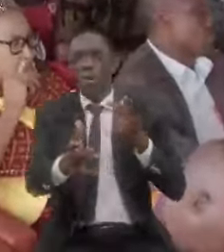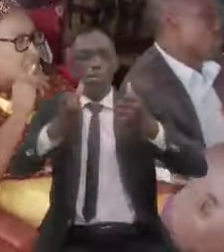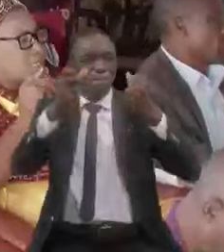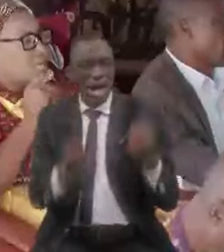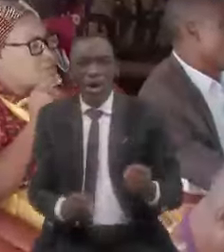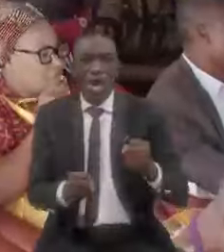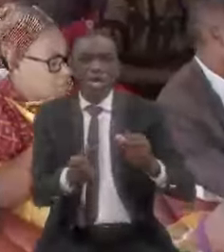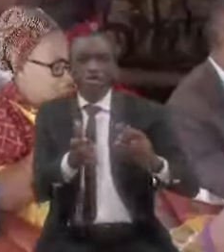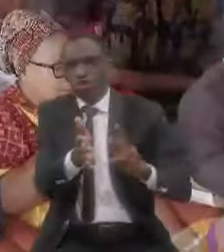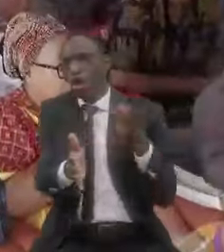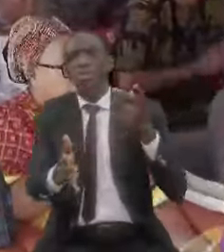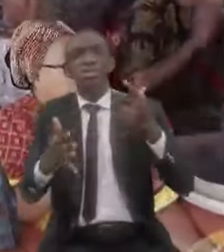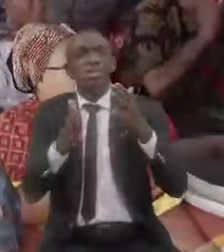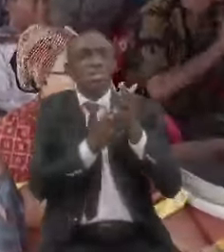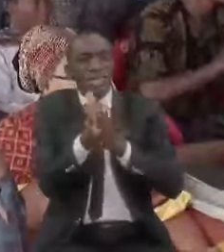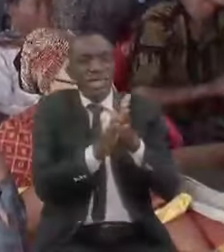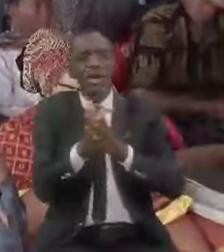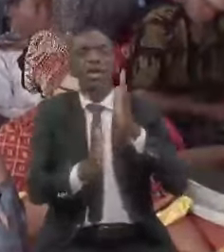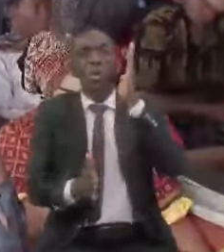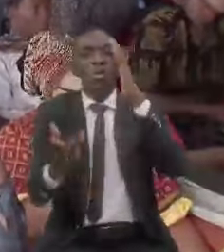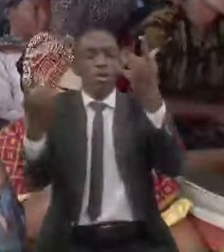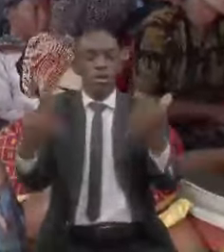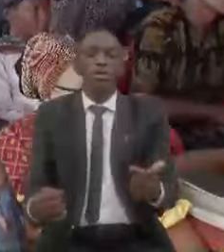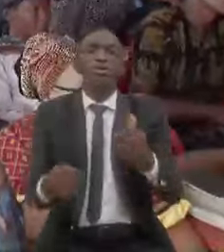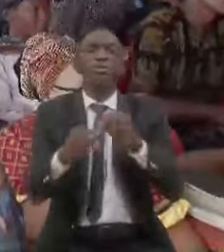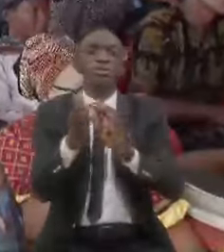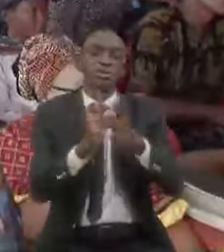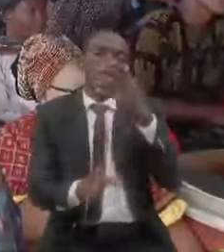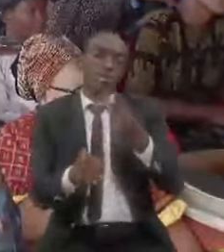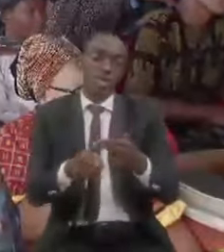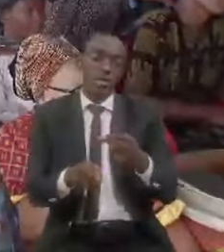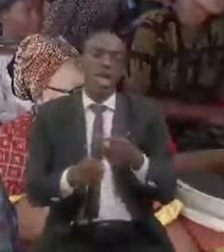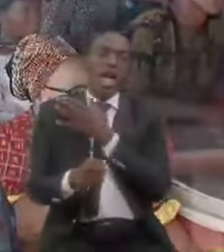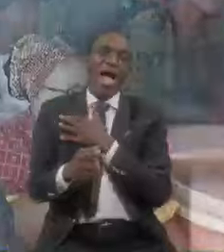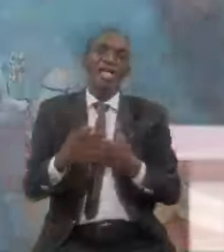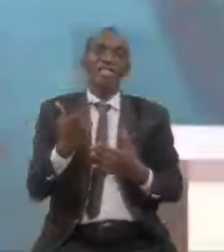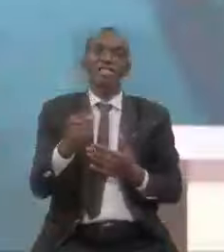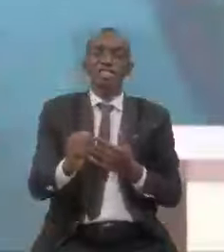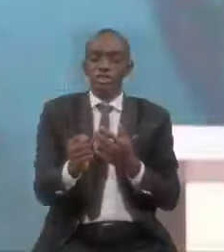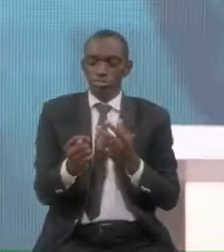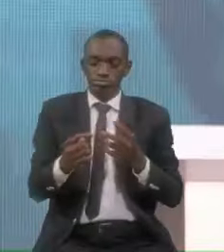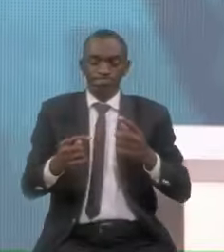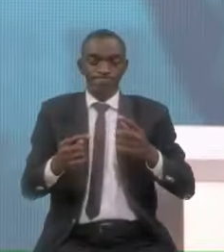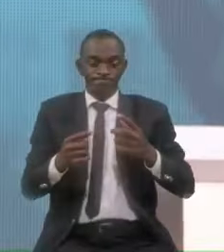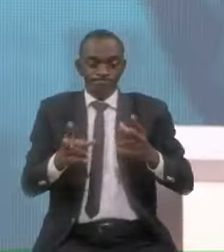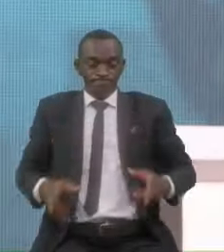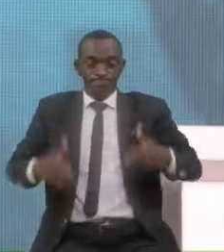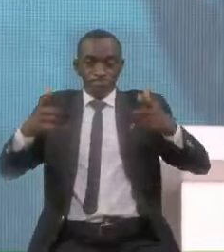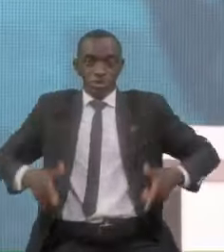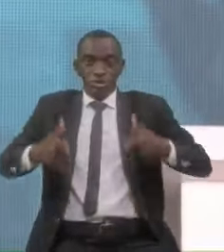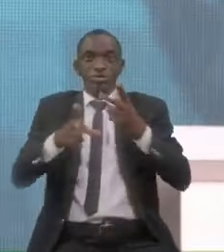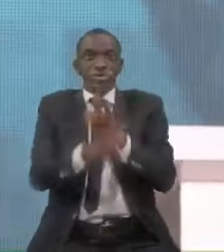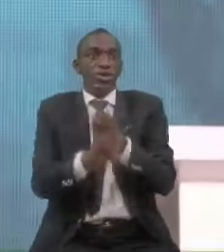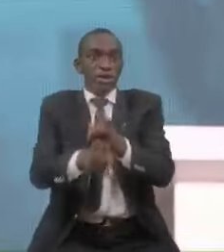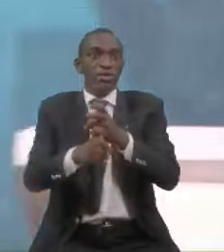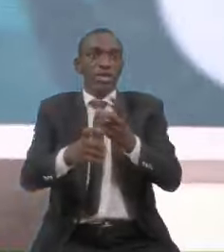zeal, it will be so. And the chariot came from heaven and took